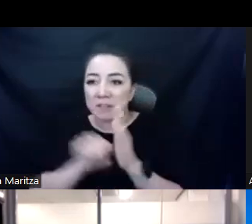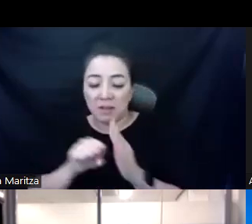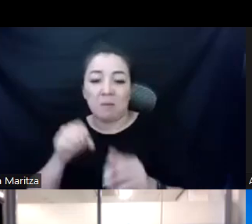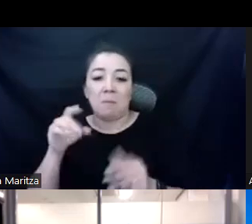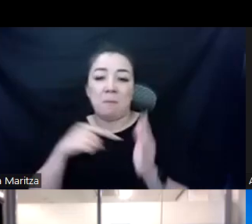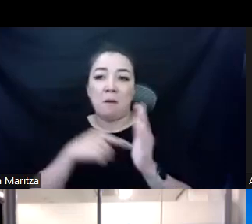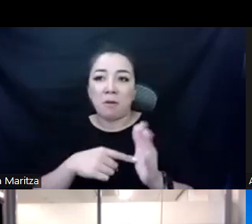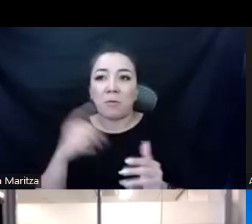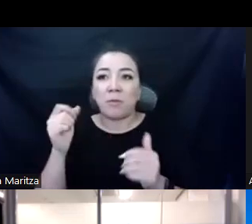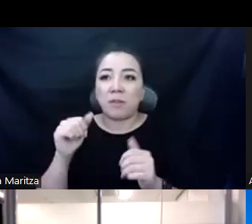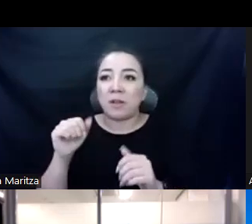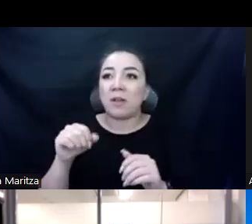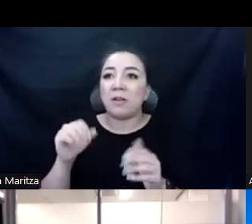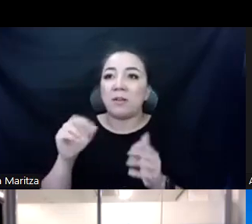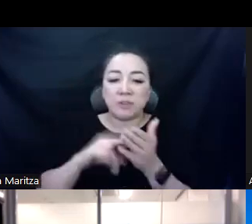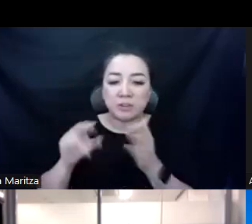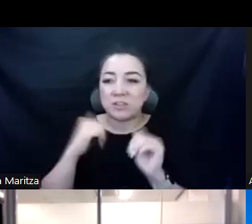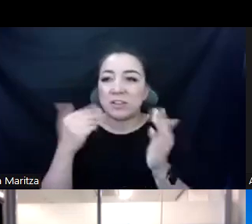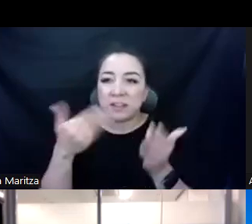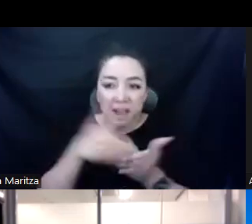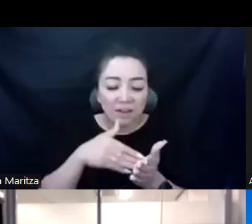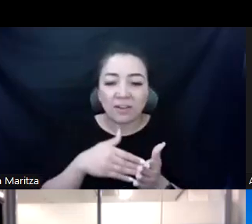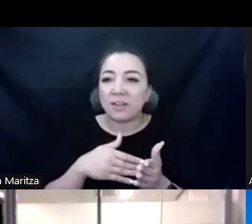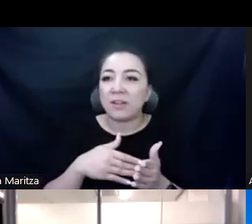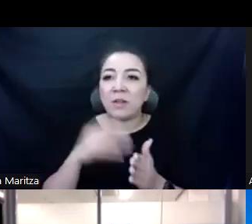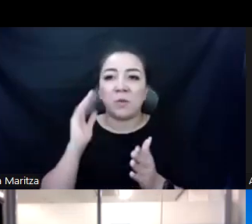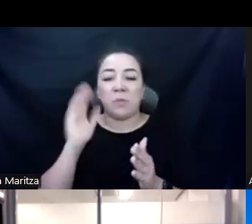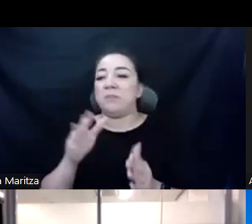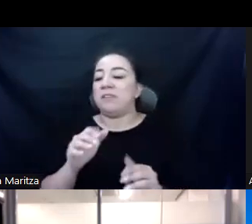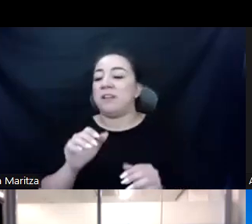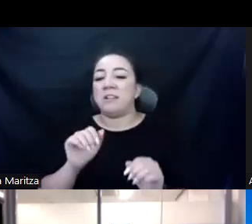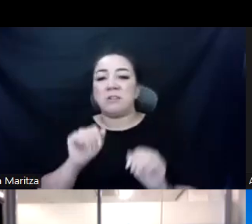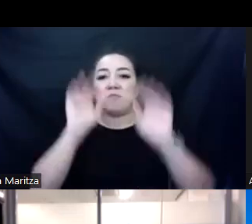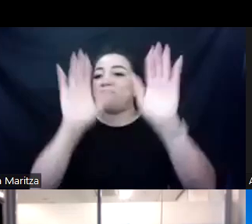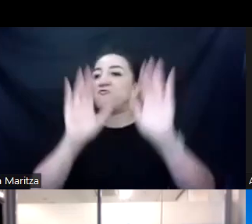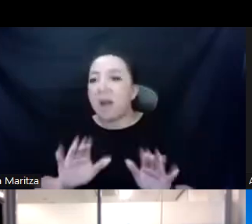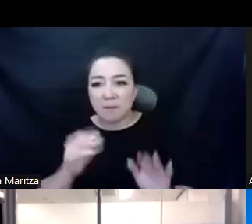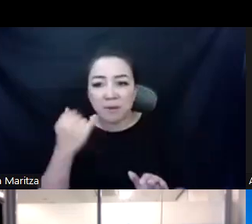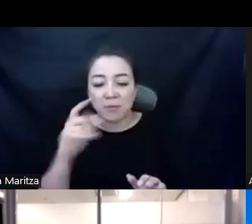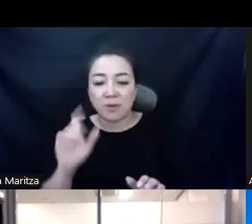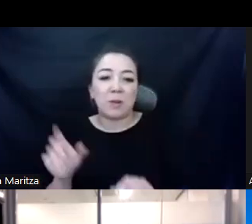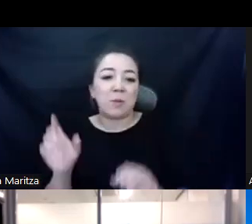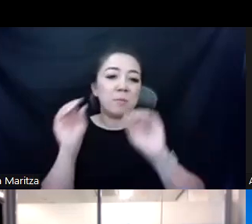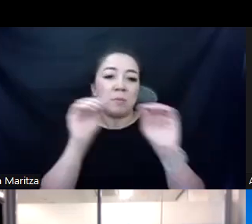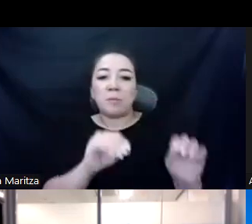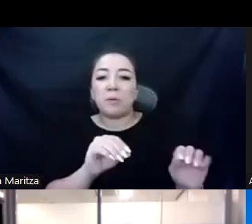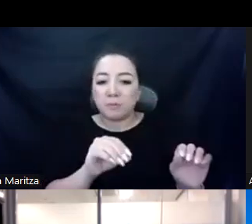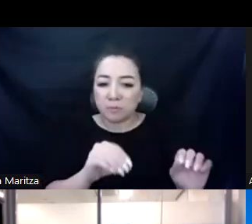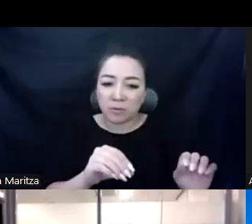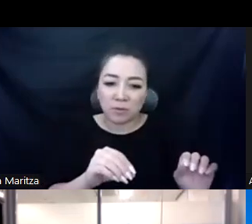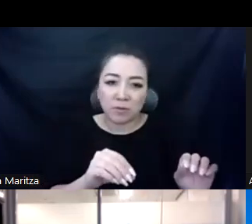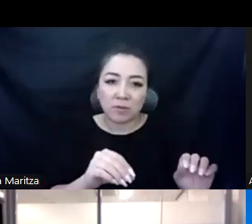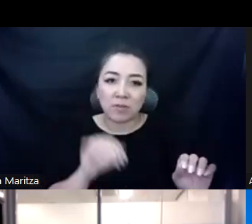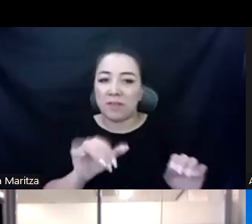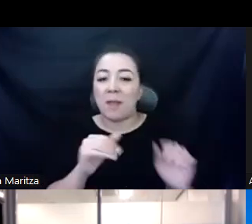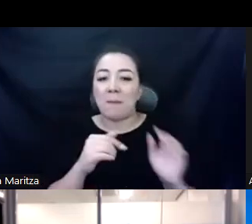and disability research center. I mean, that would just be incredible if we could move toward that